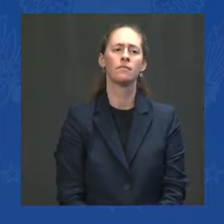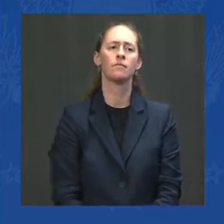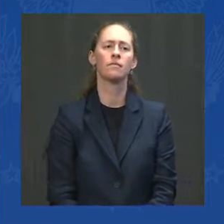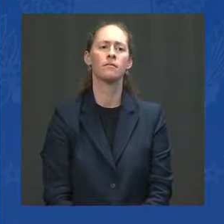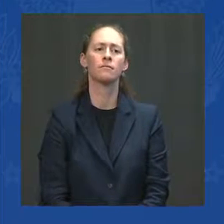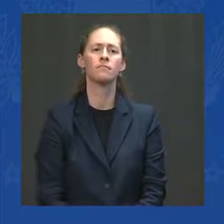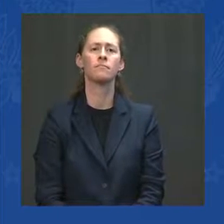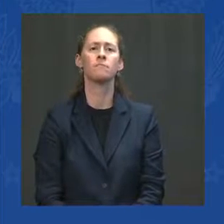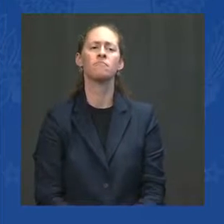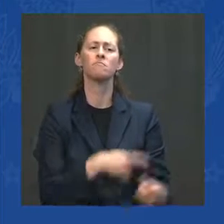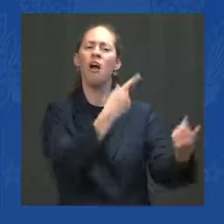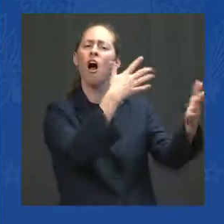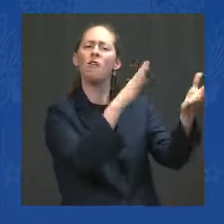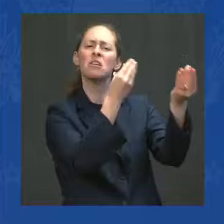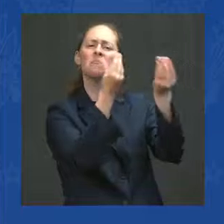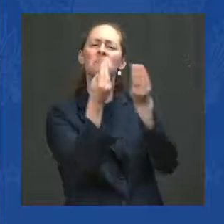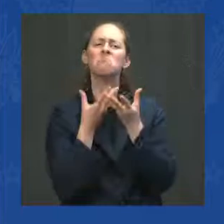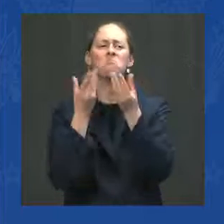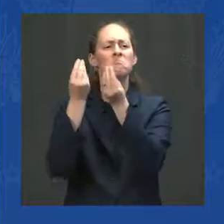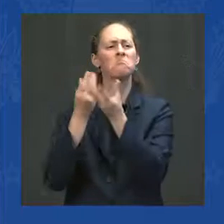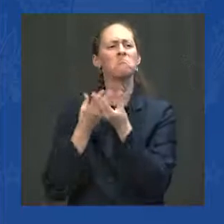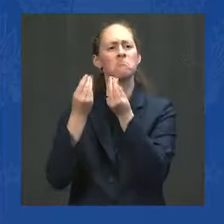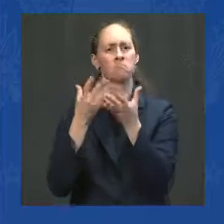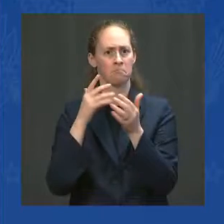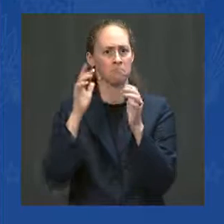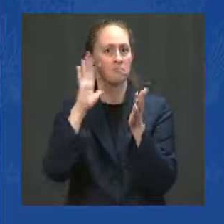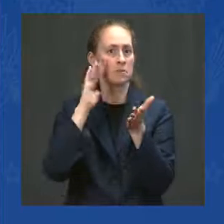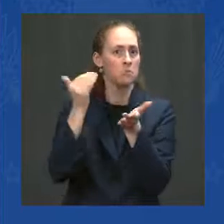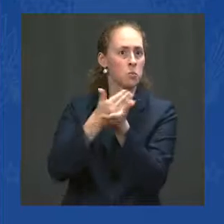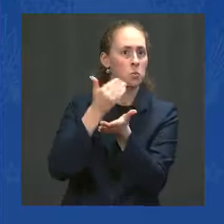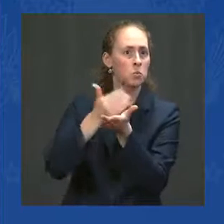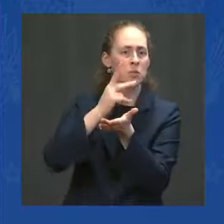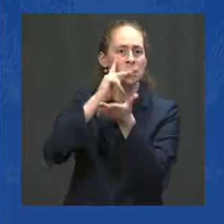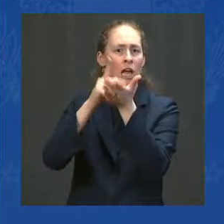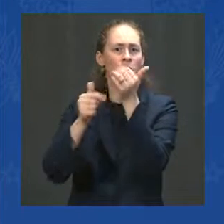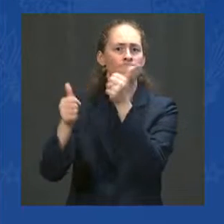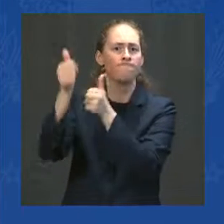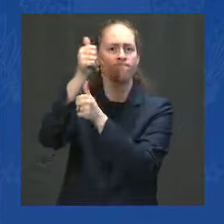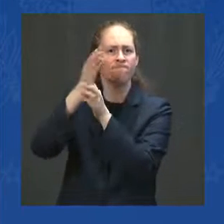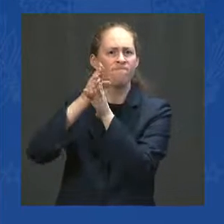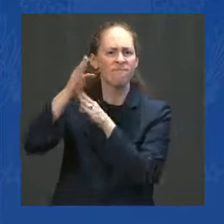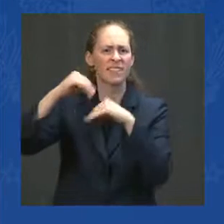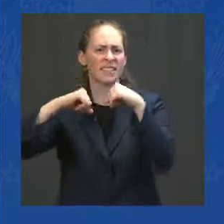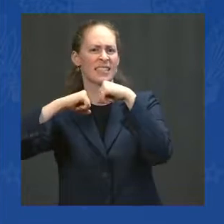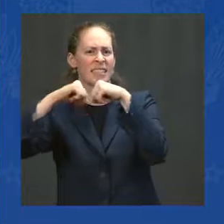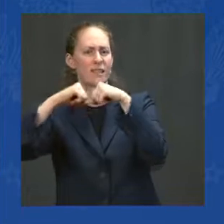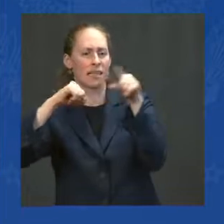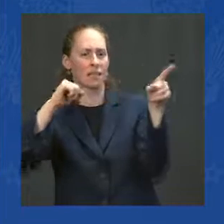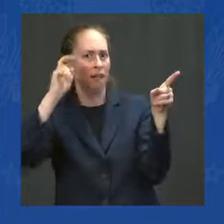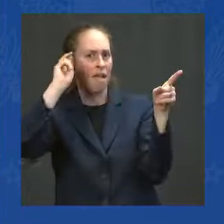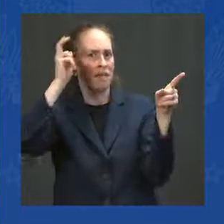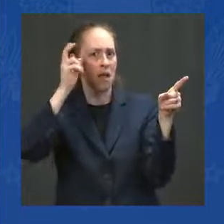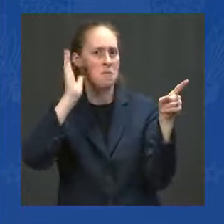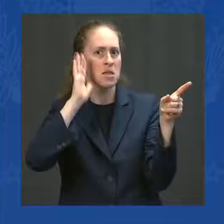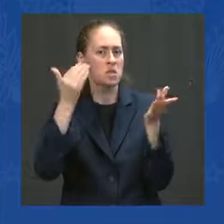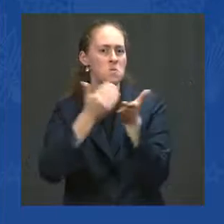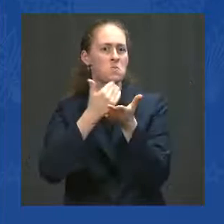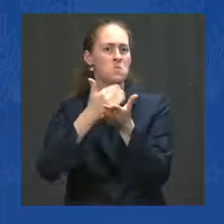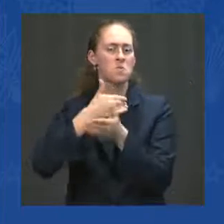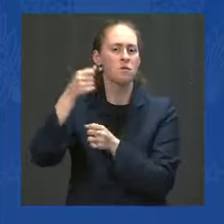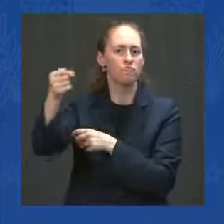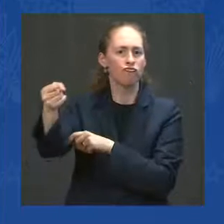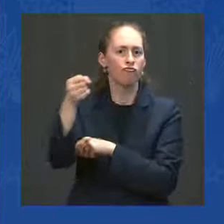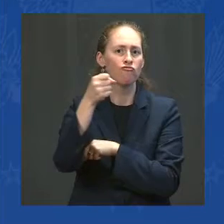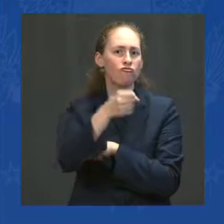new Secretary of Defense, our equivalent of Secretary of Defense in Afghanistan, Bushmullah Khan,